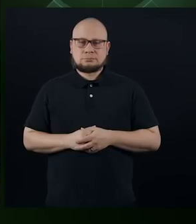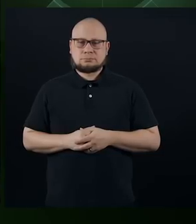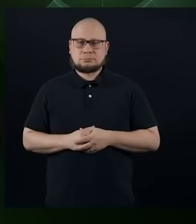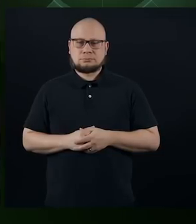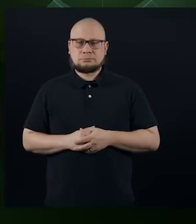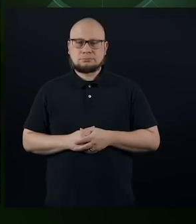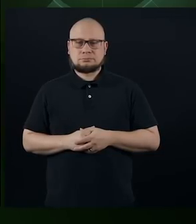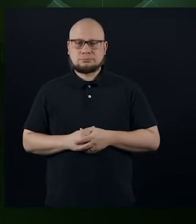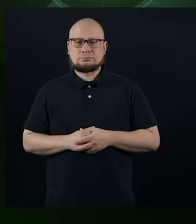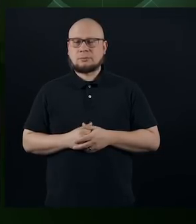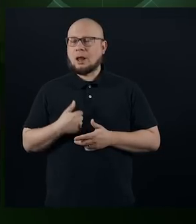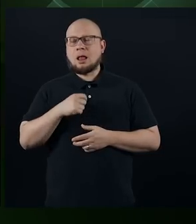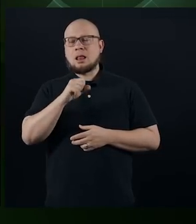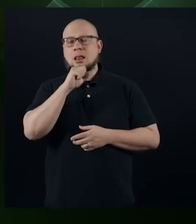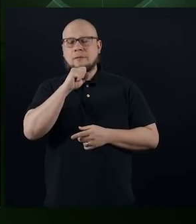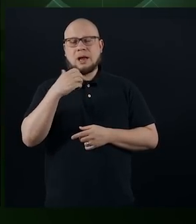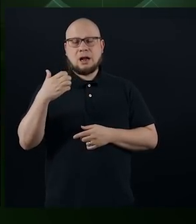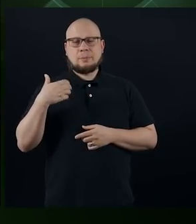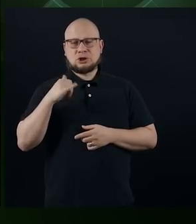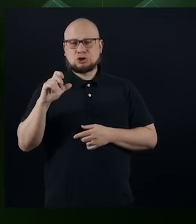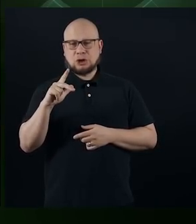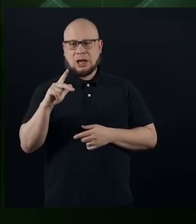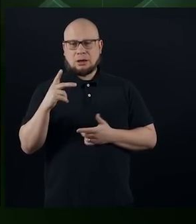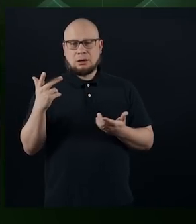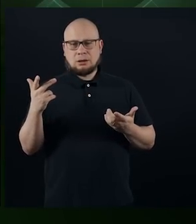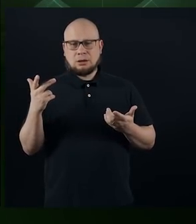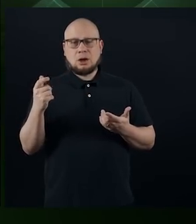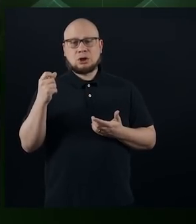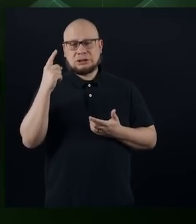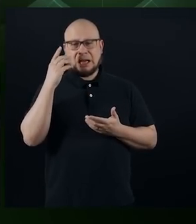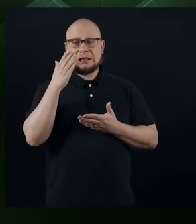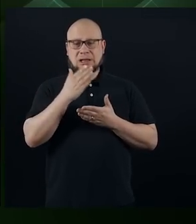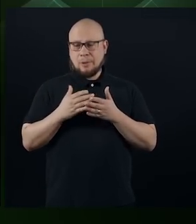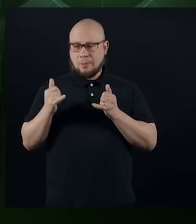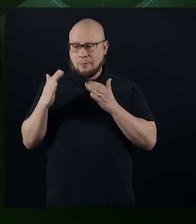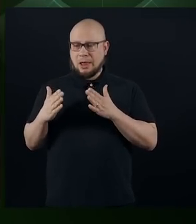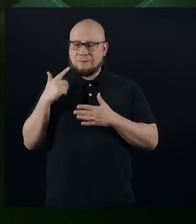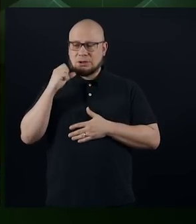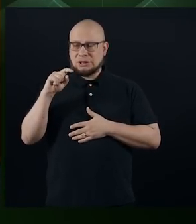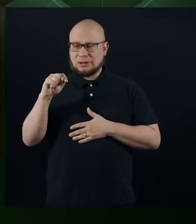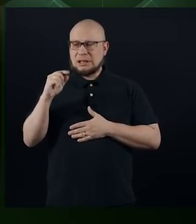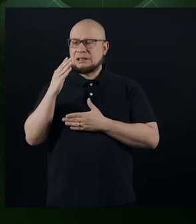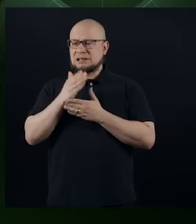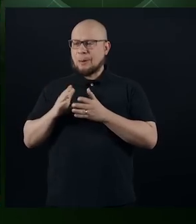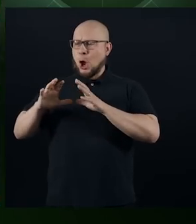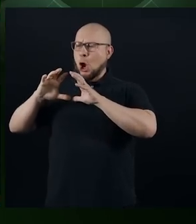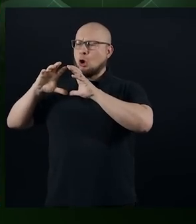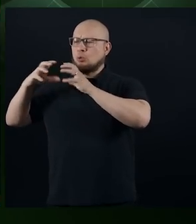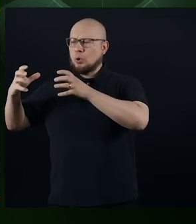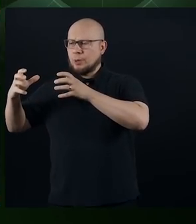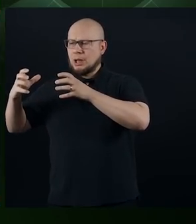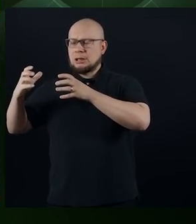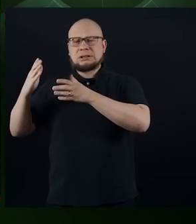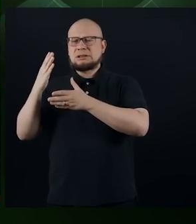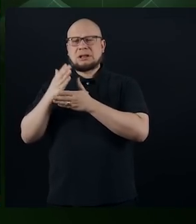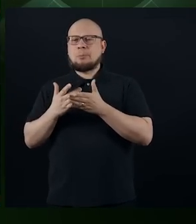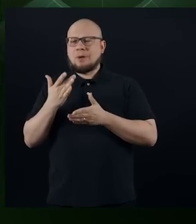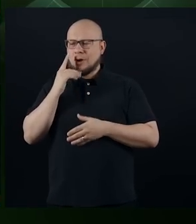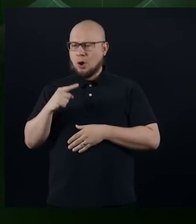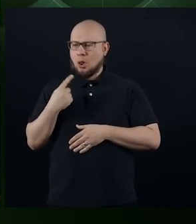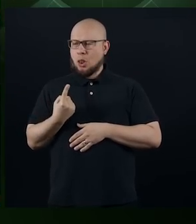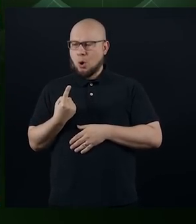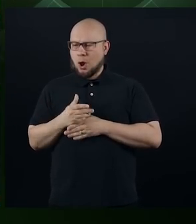It's such a great addition having Jack Sparrow, because not all players play Sea of Thieves in a big crew with other players. Some players feel more comfortable